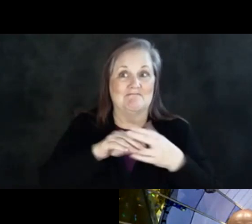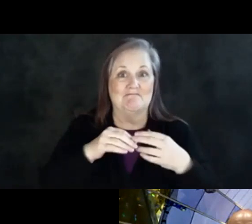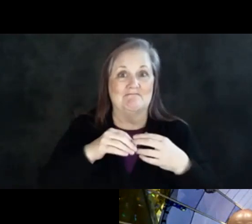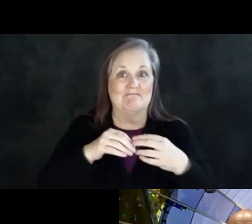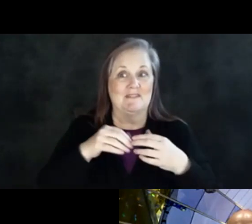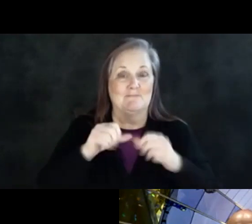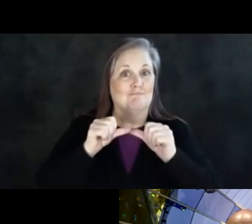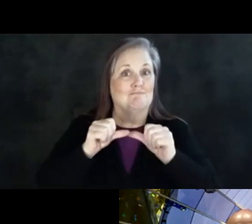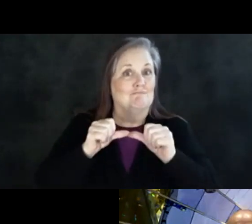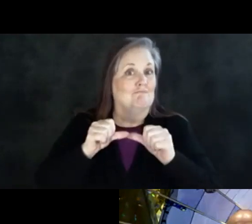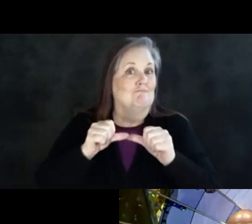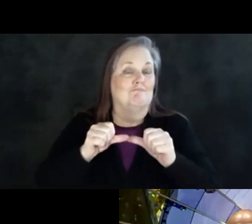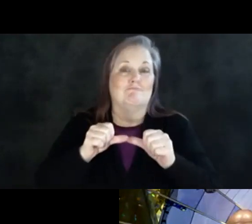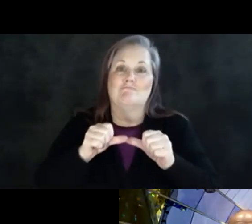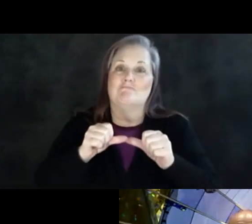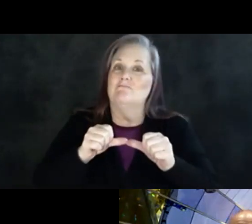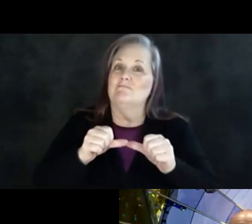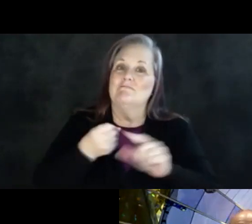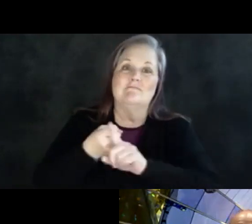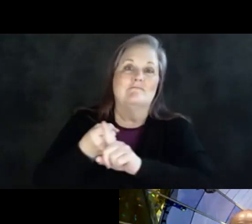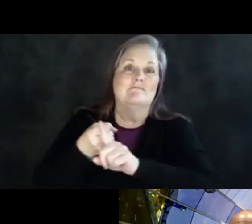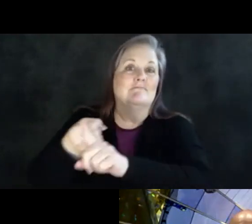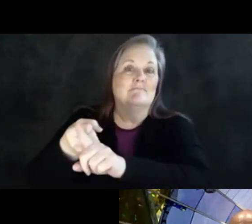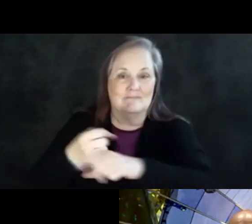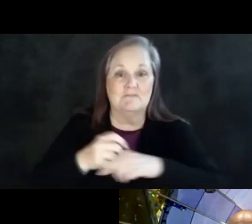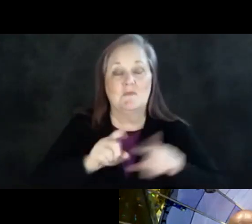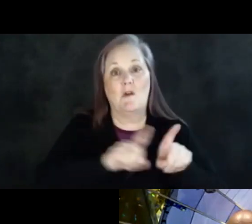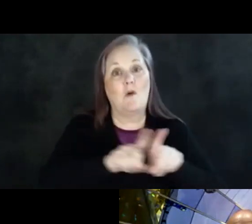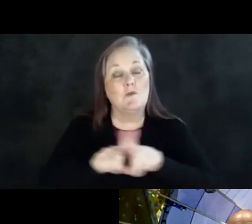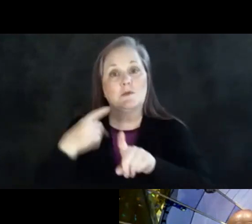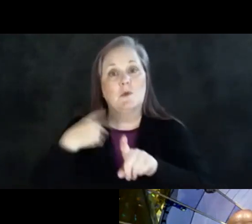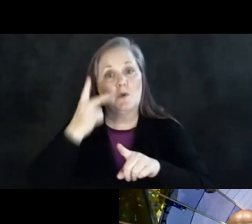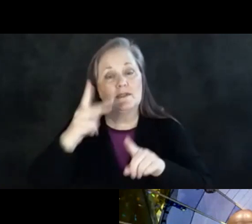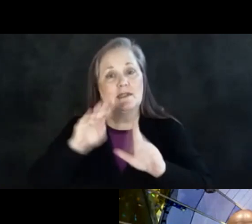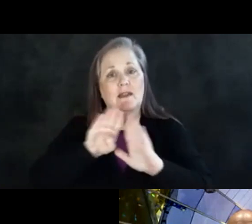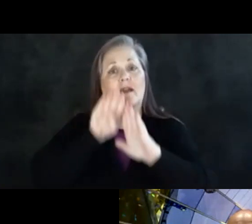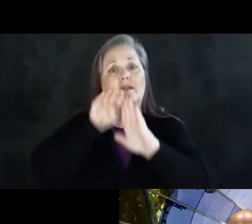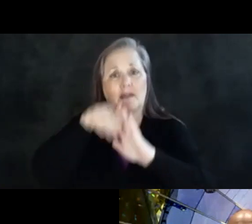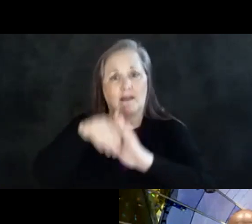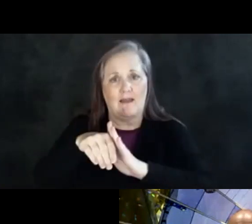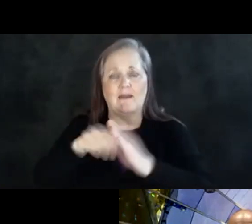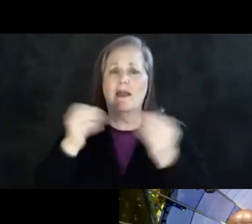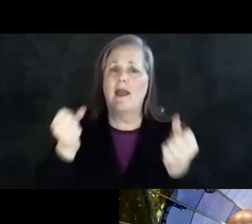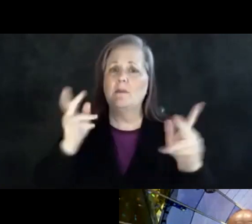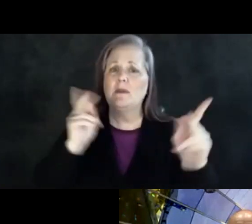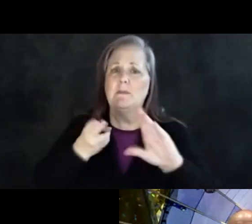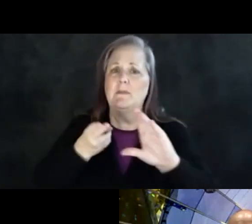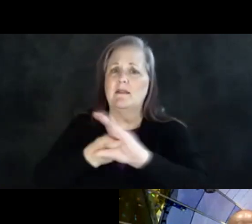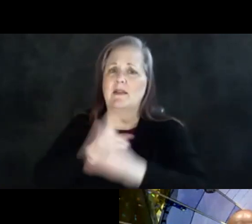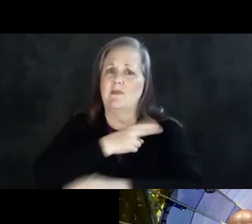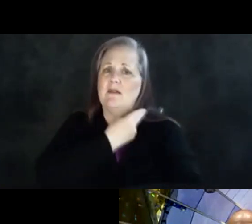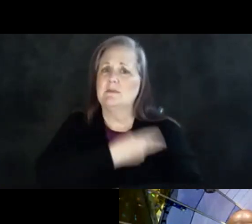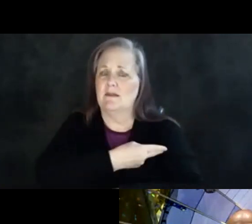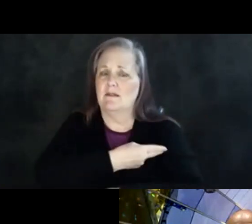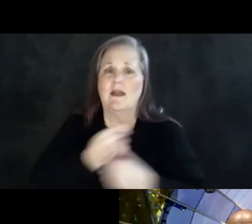speak, as things have gone on. We're also seeing a decline in the number of hospitalized patients and the